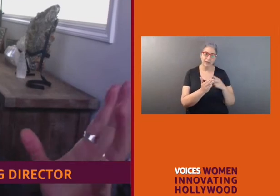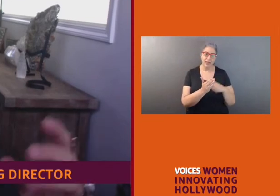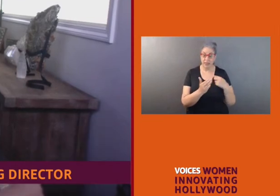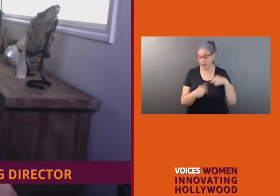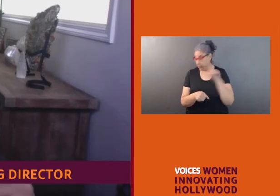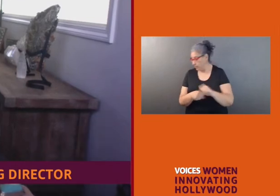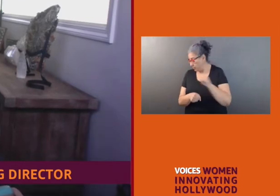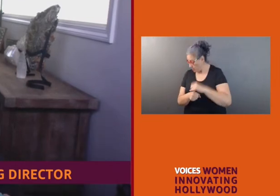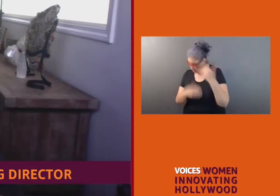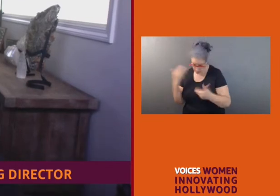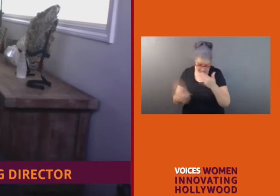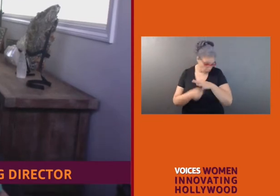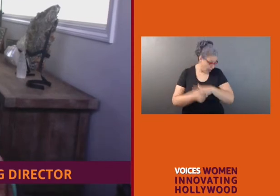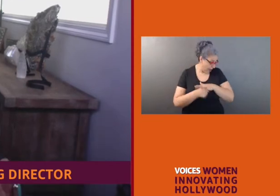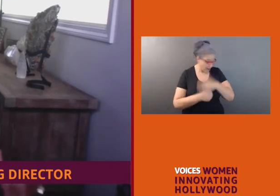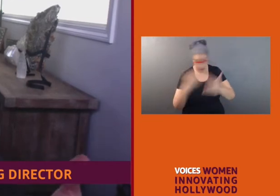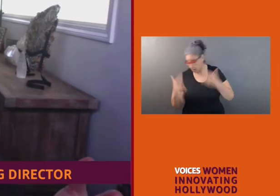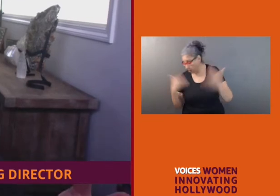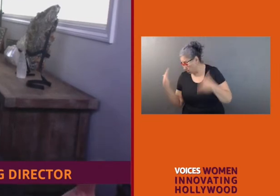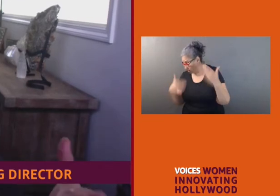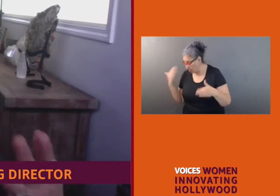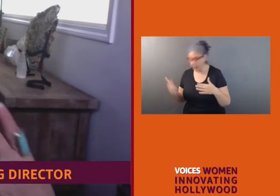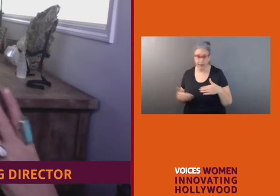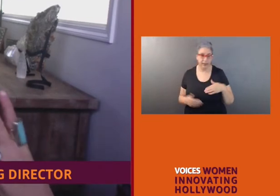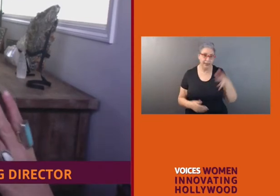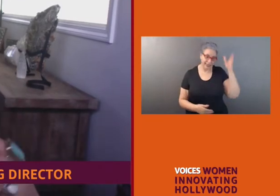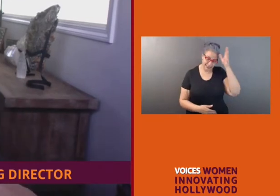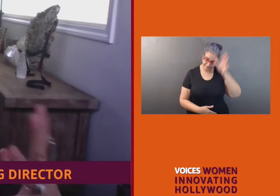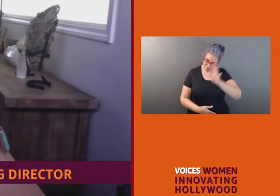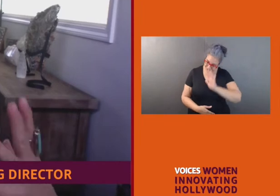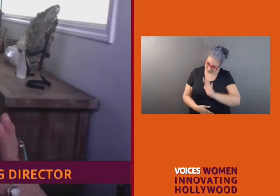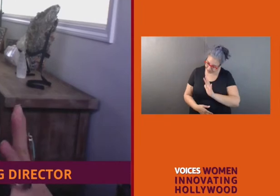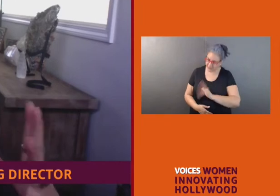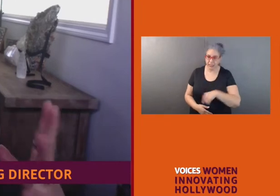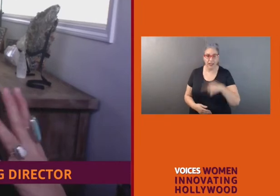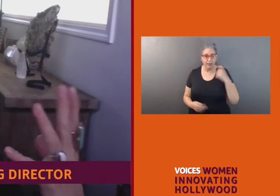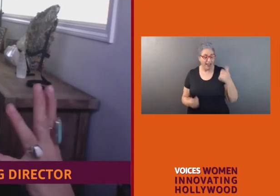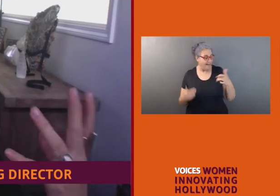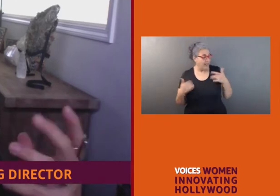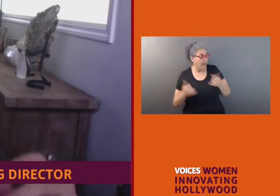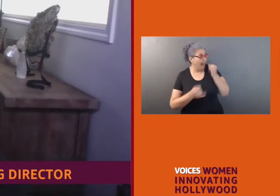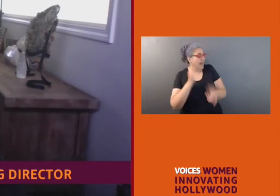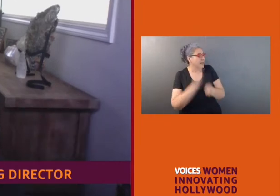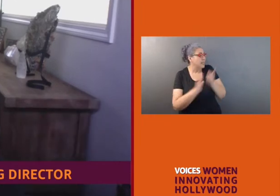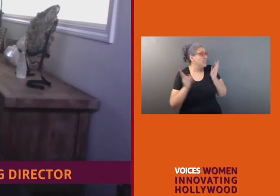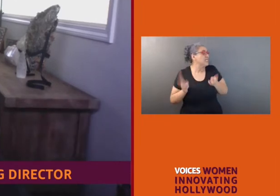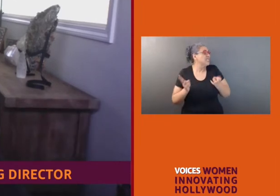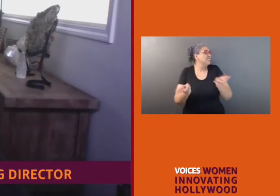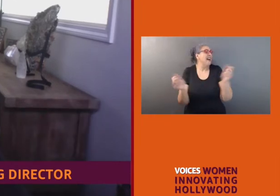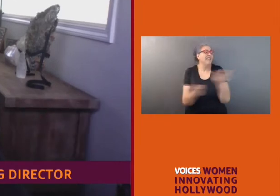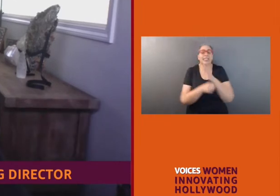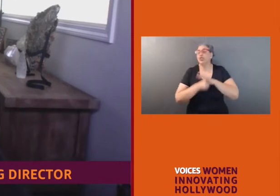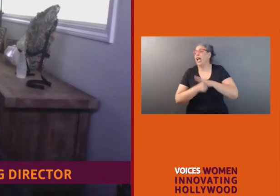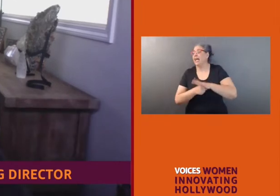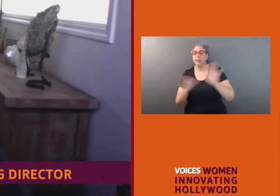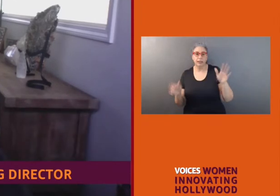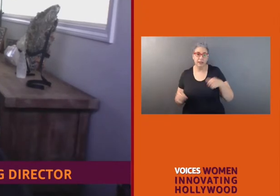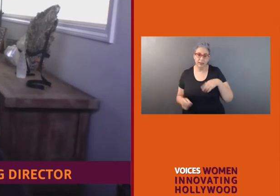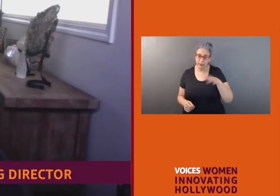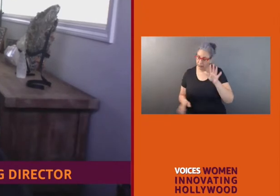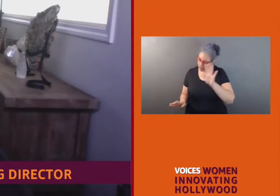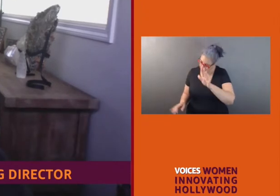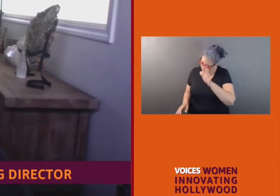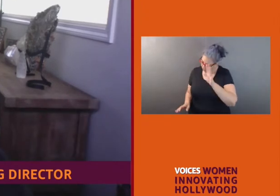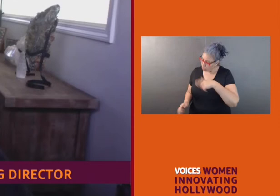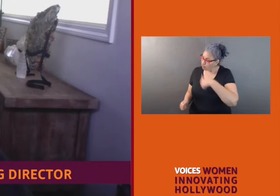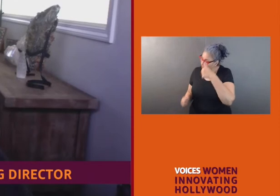know, with so much work and so stressed, as you know, Angelique, and sometimes, you know, the deadlines, everything, it can get really stressful. He's